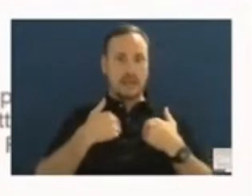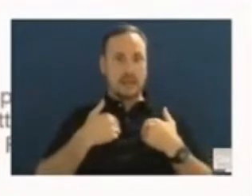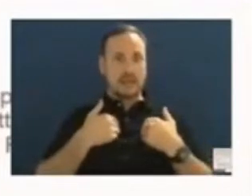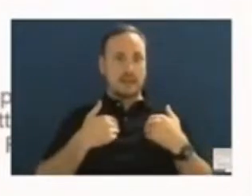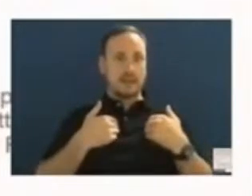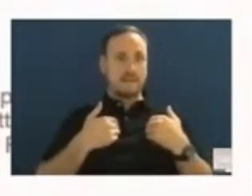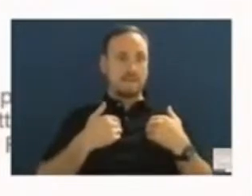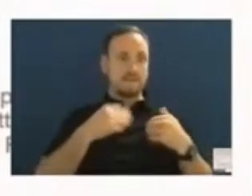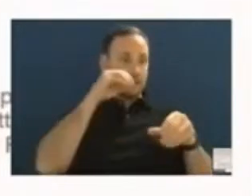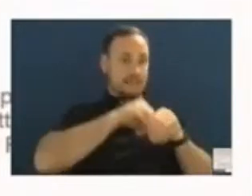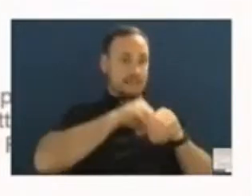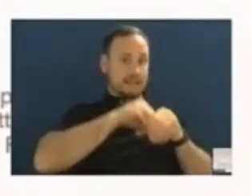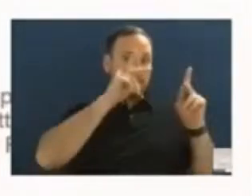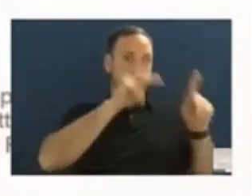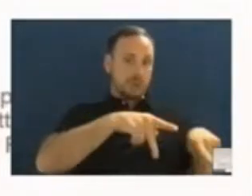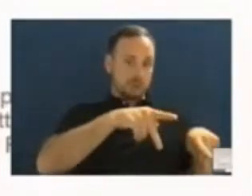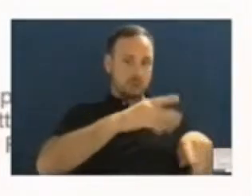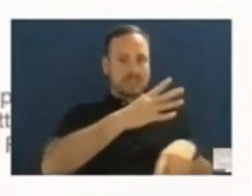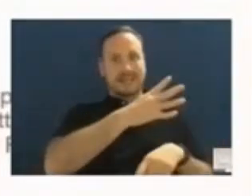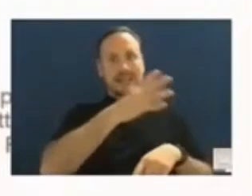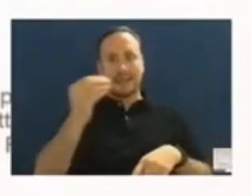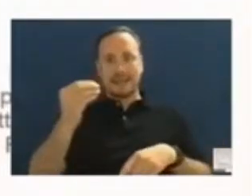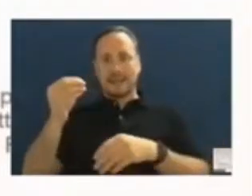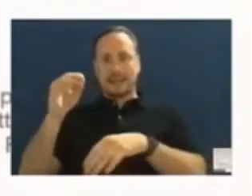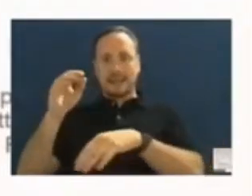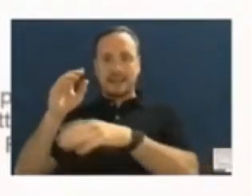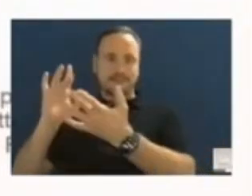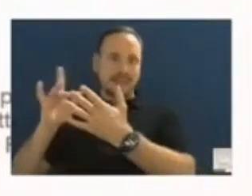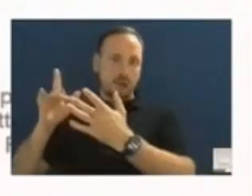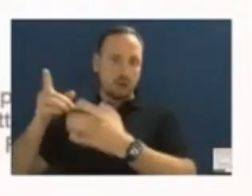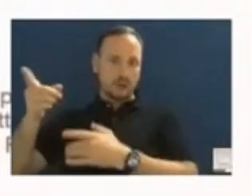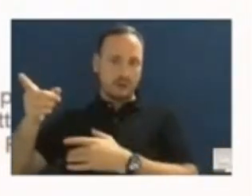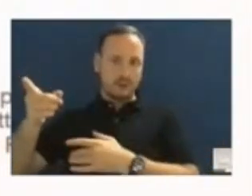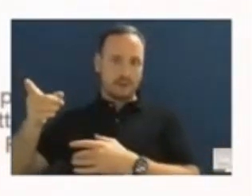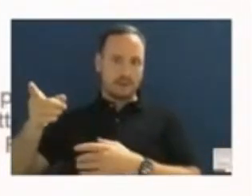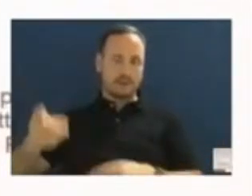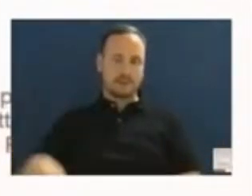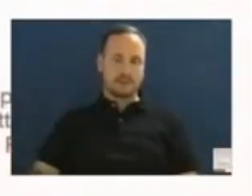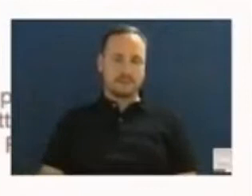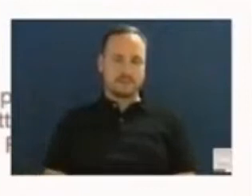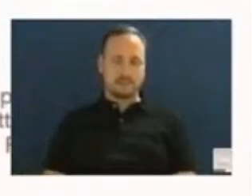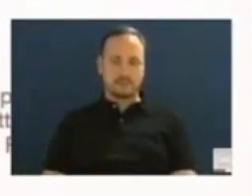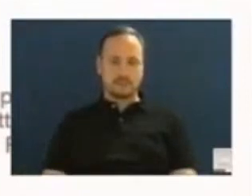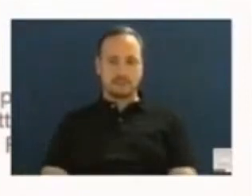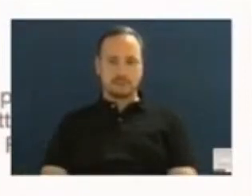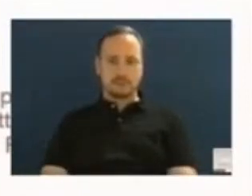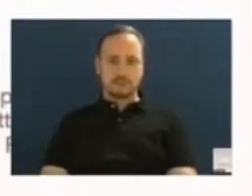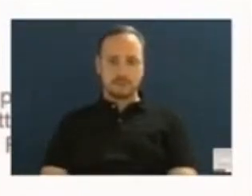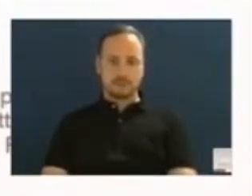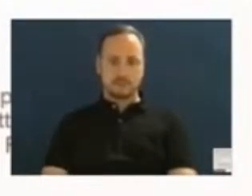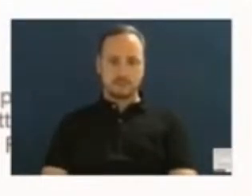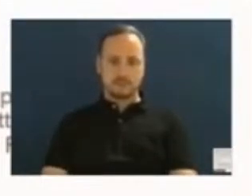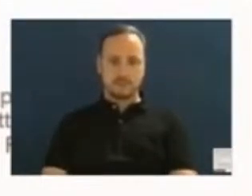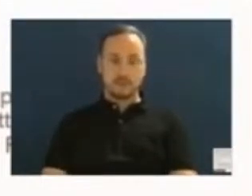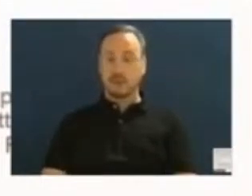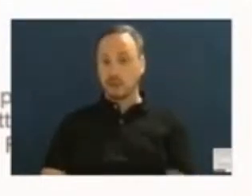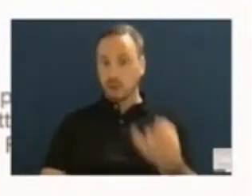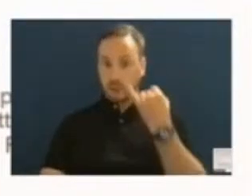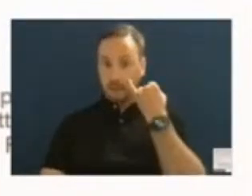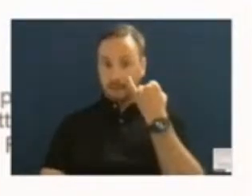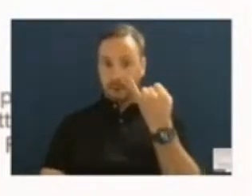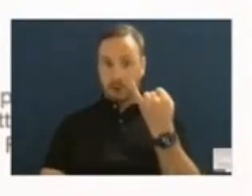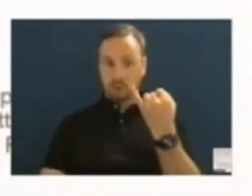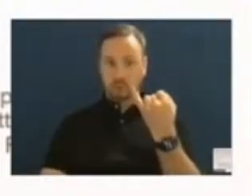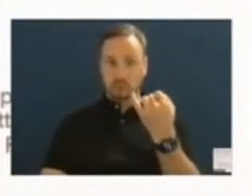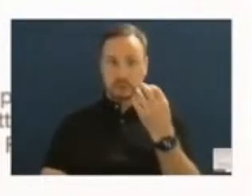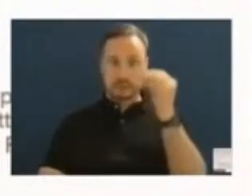coming physically on site to schools, and also those who are enrolled in the virtual academy. In instances where we have teachers who are only assigned to virtual